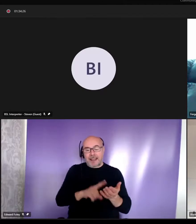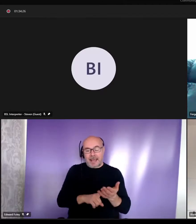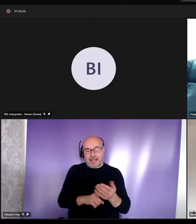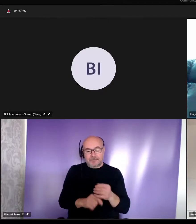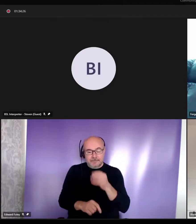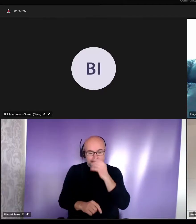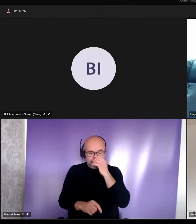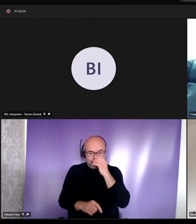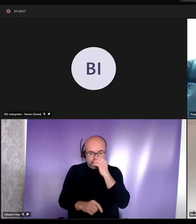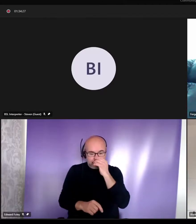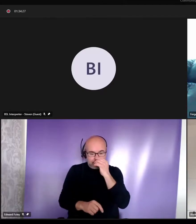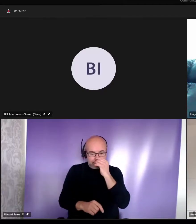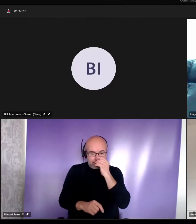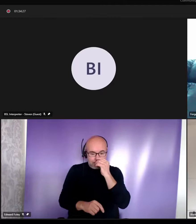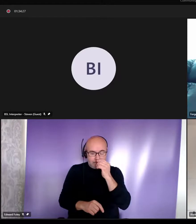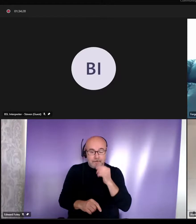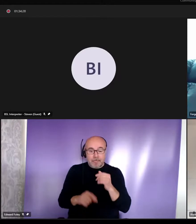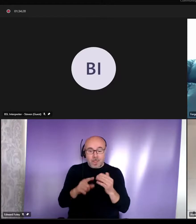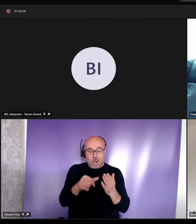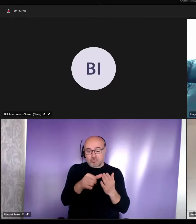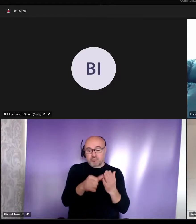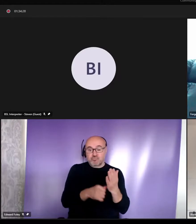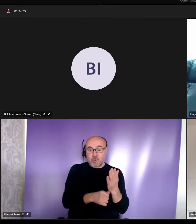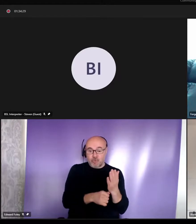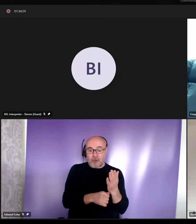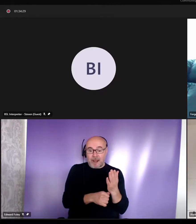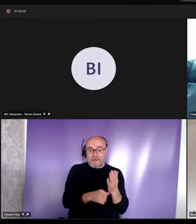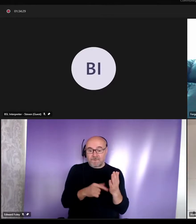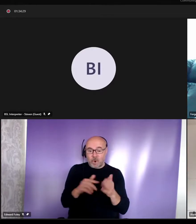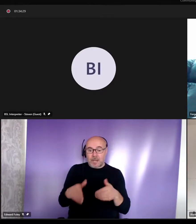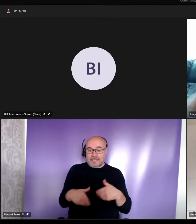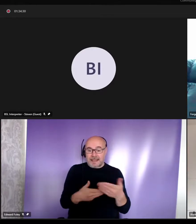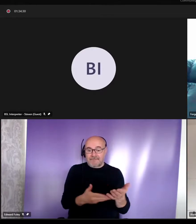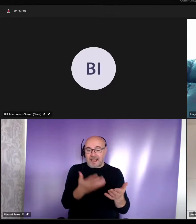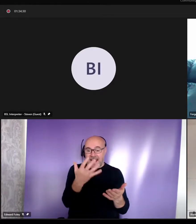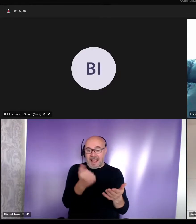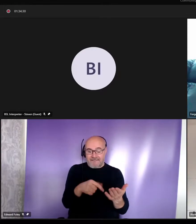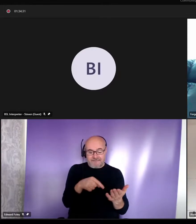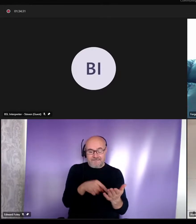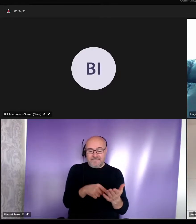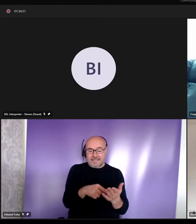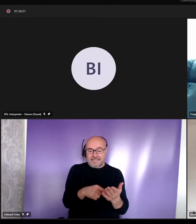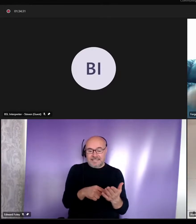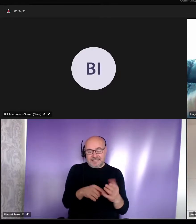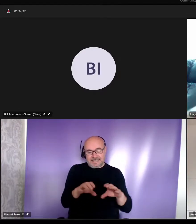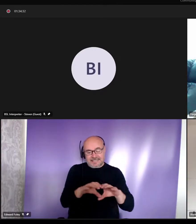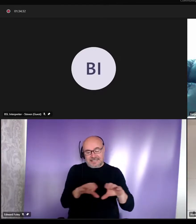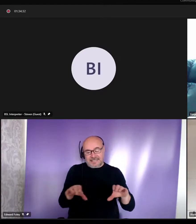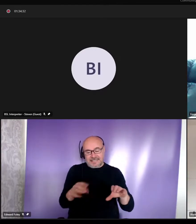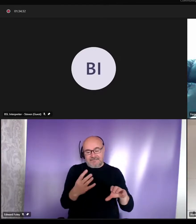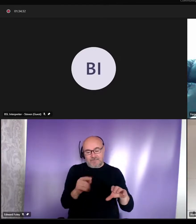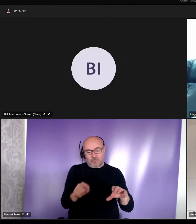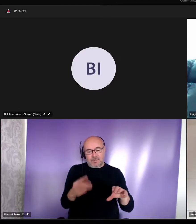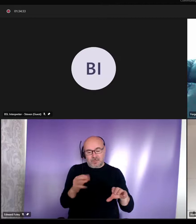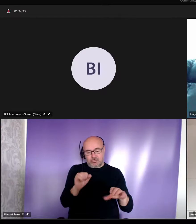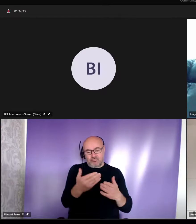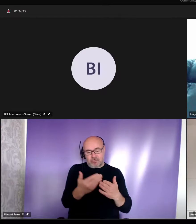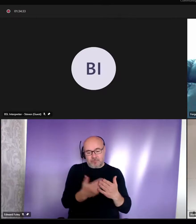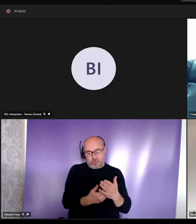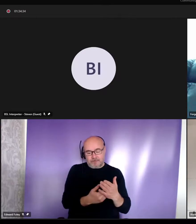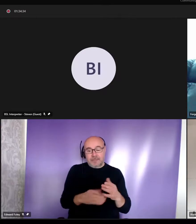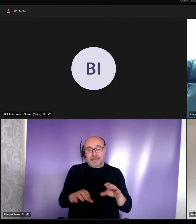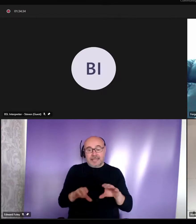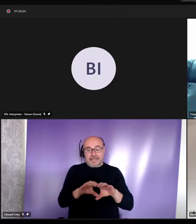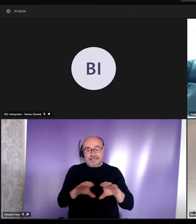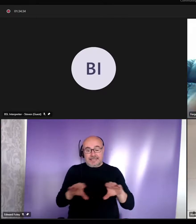of these three projects is outlined in section 4 of your report. And then in section 5, we ask you to approve